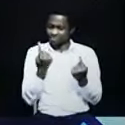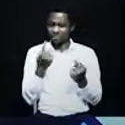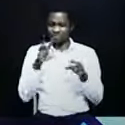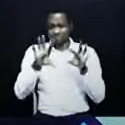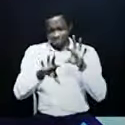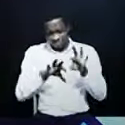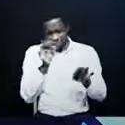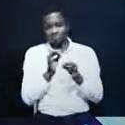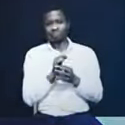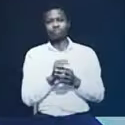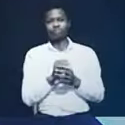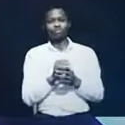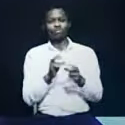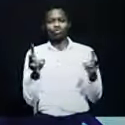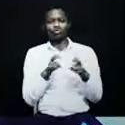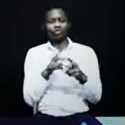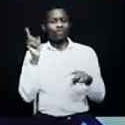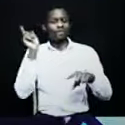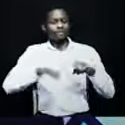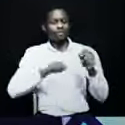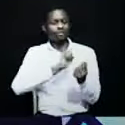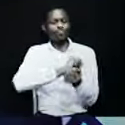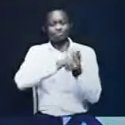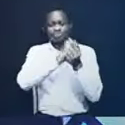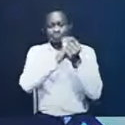you can't cage a spirit.